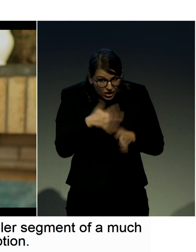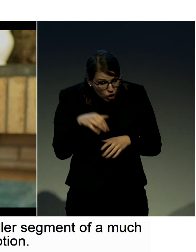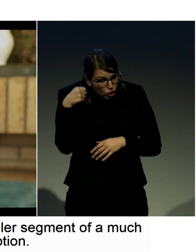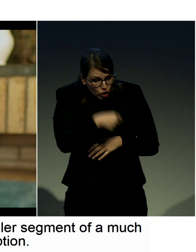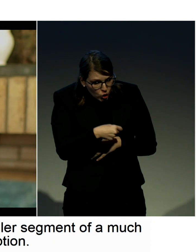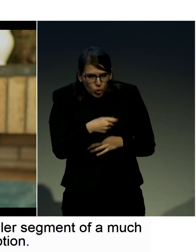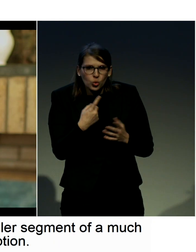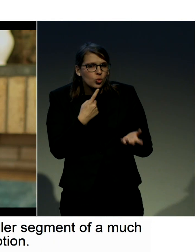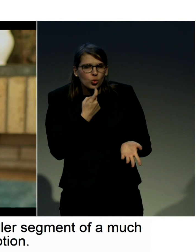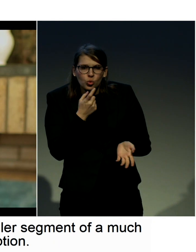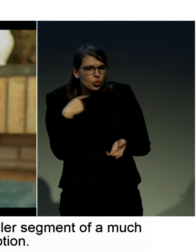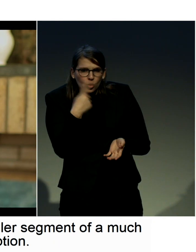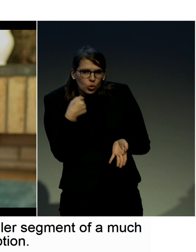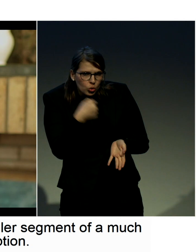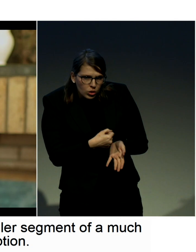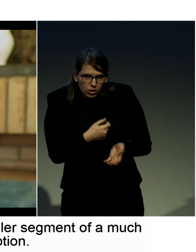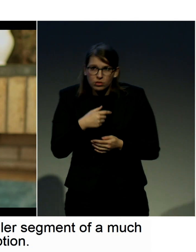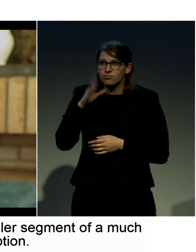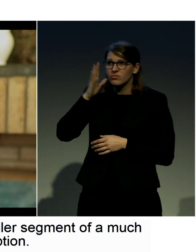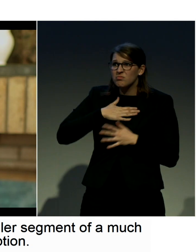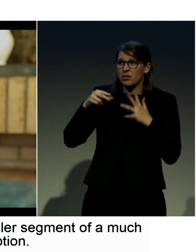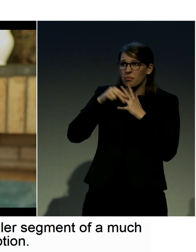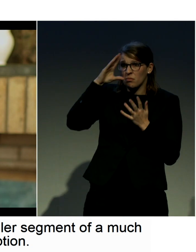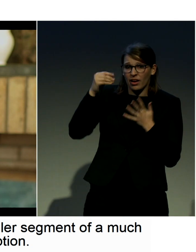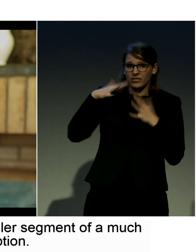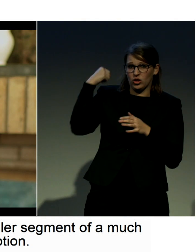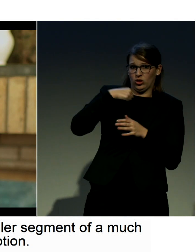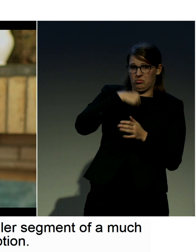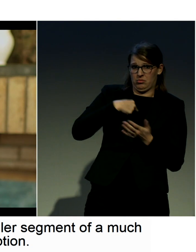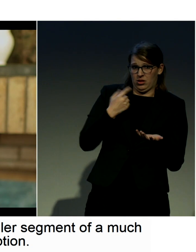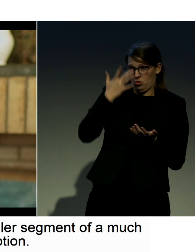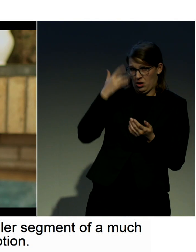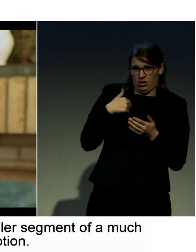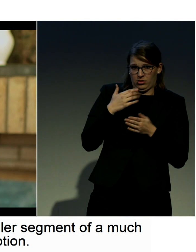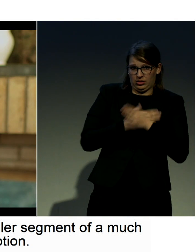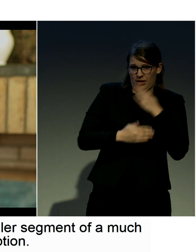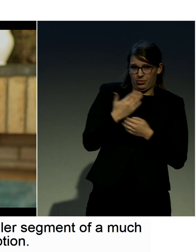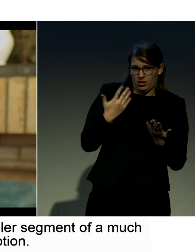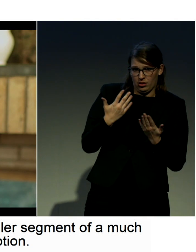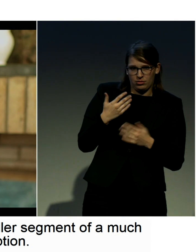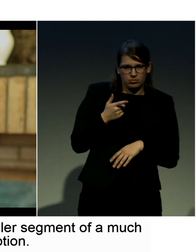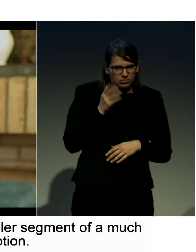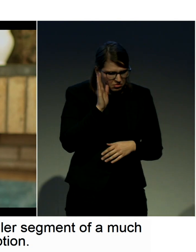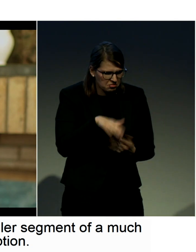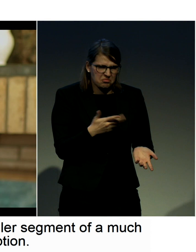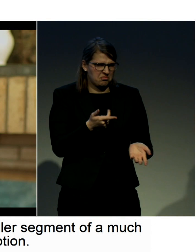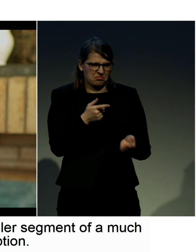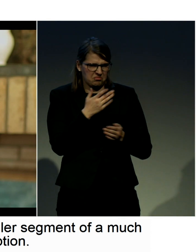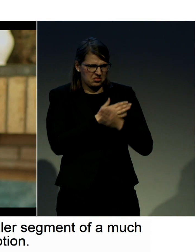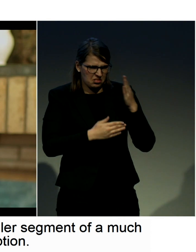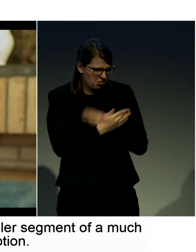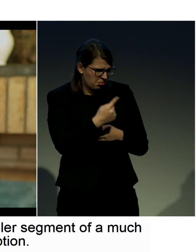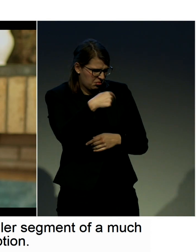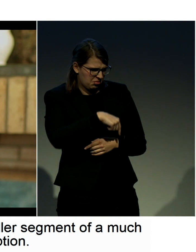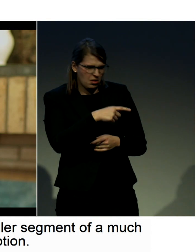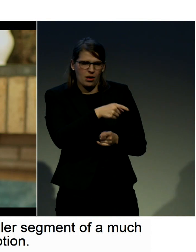Ah, madam, are you sure you want to do this? These are domestic issues. Go and settle them at home. I said, if I was